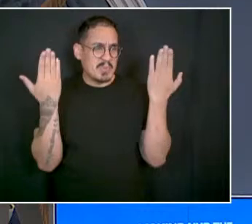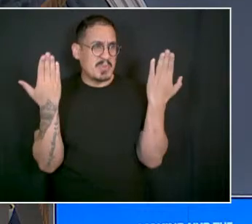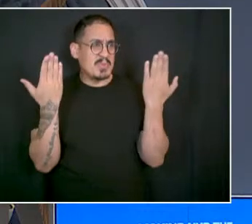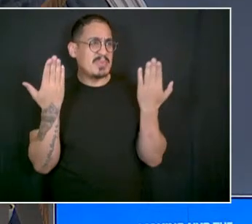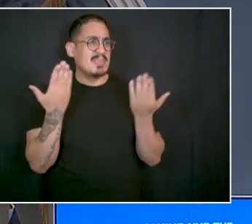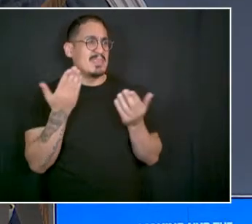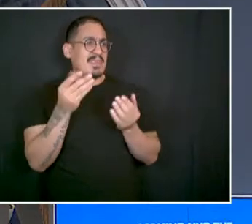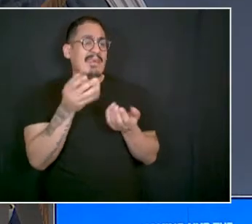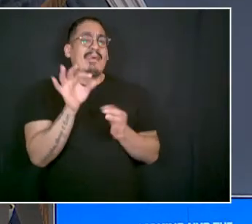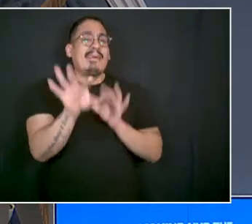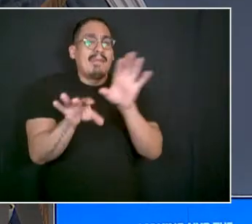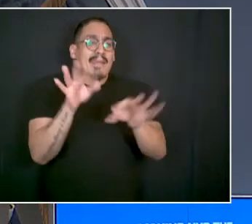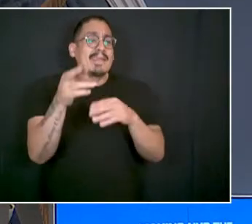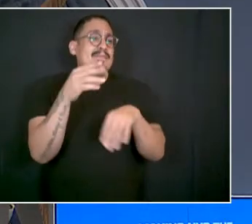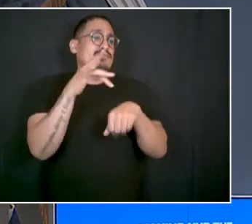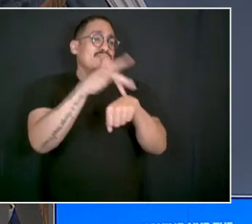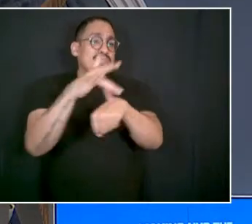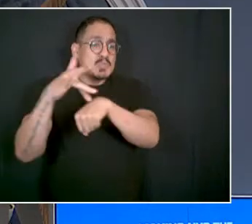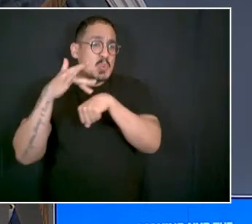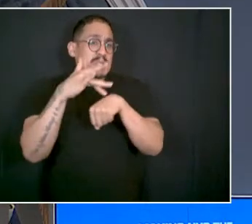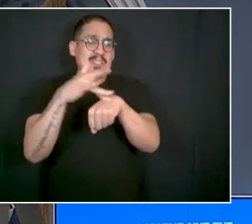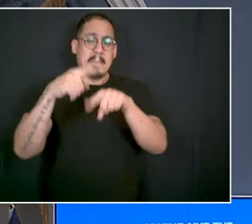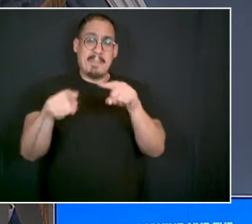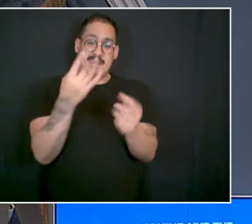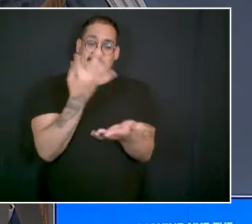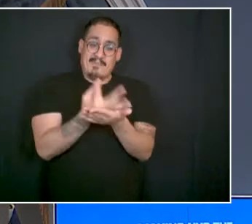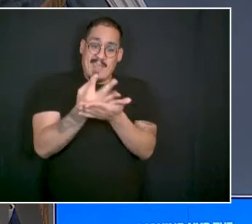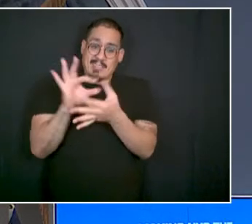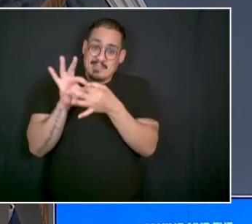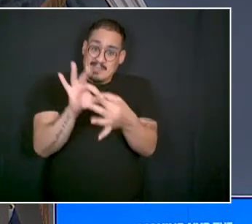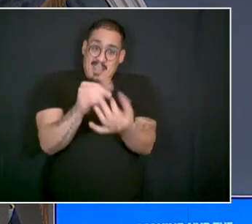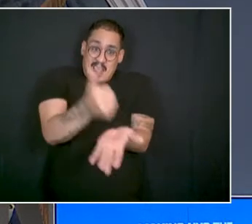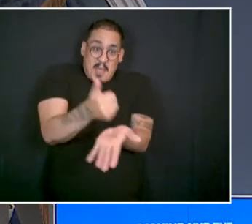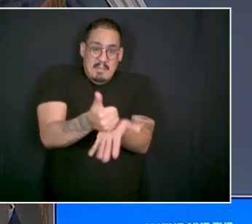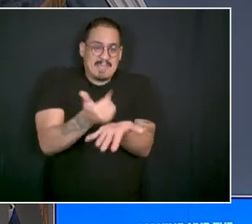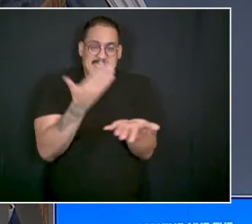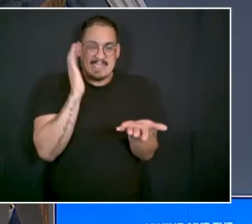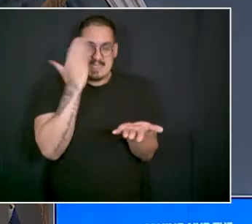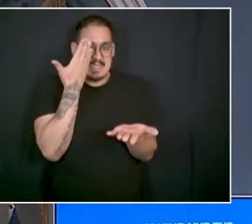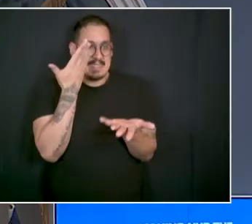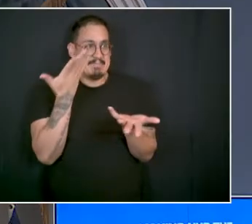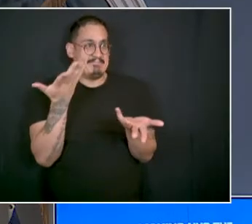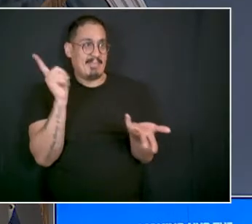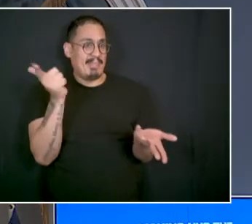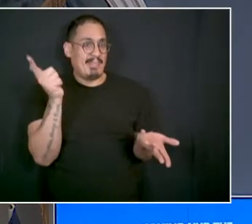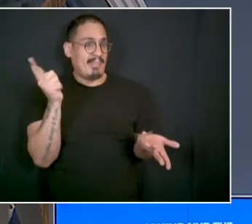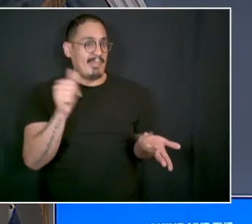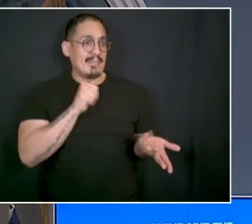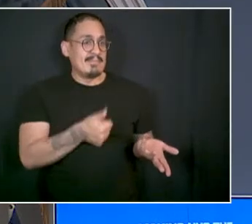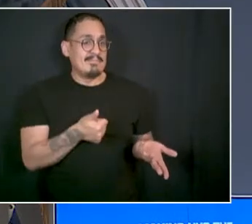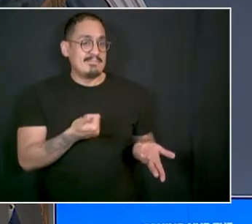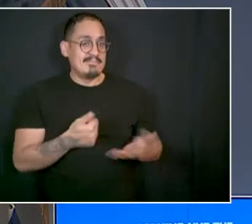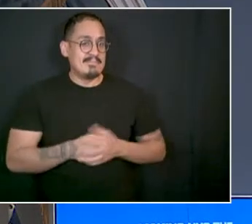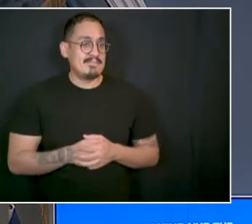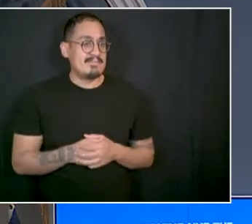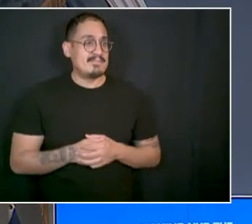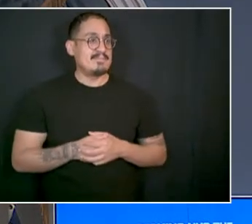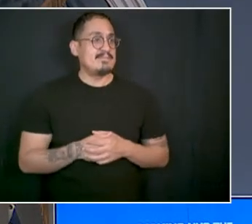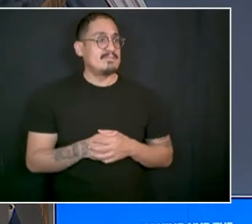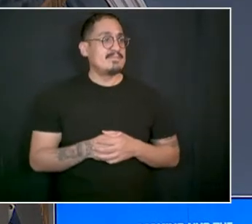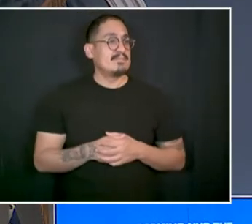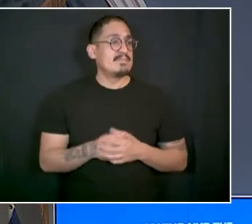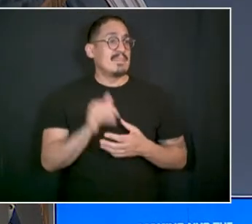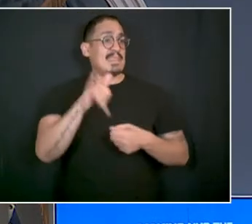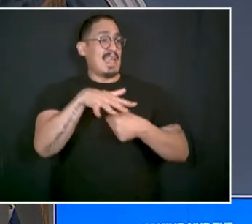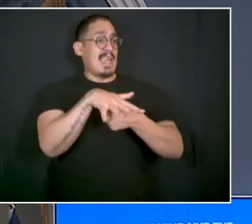far as actual financial help for these businesses, they haven't been offered anything. And this was an area that was looted a lot